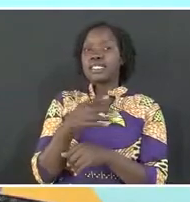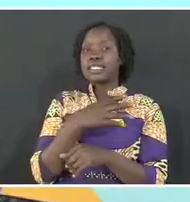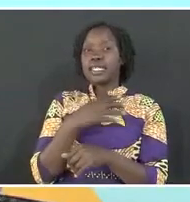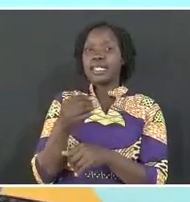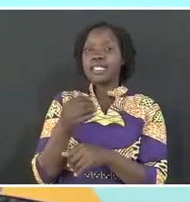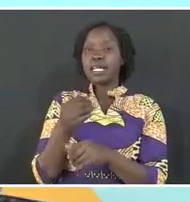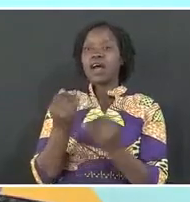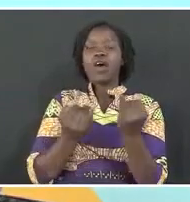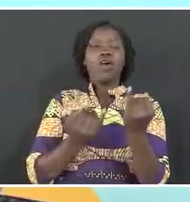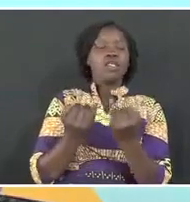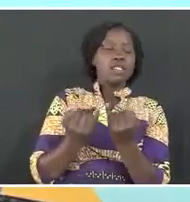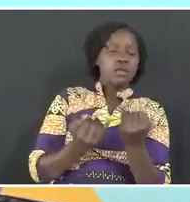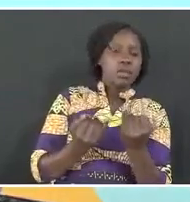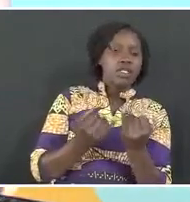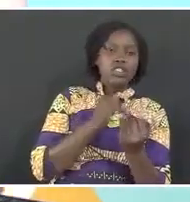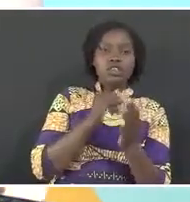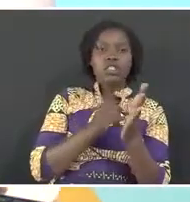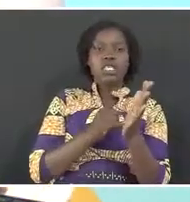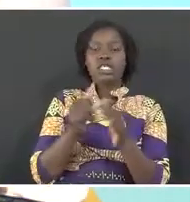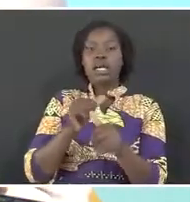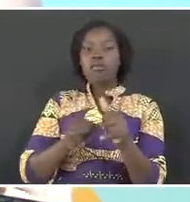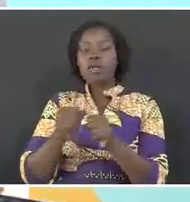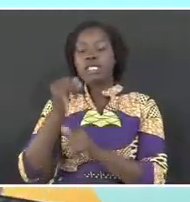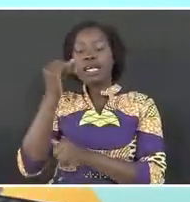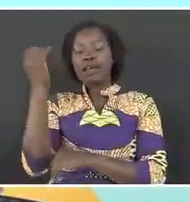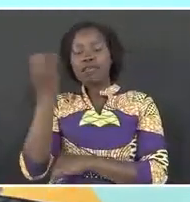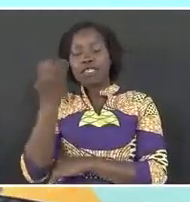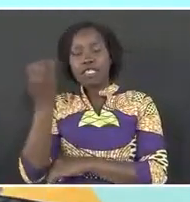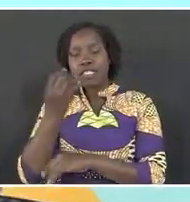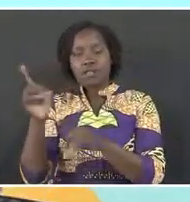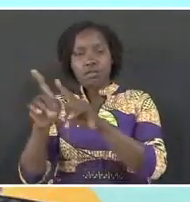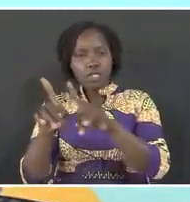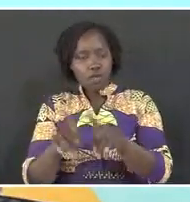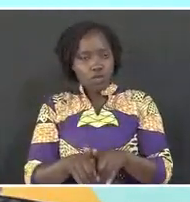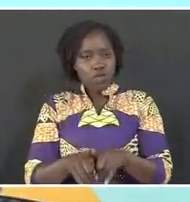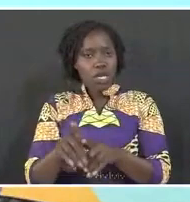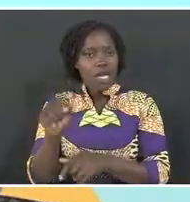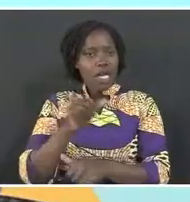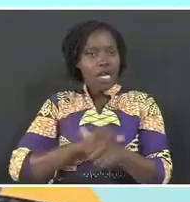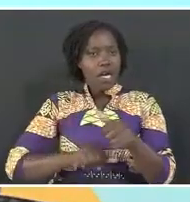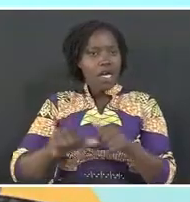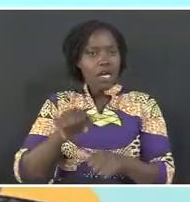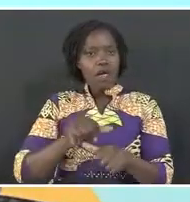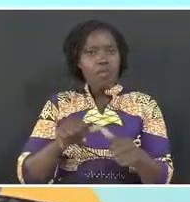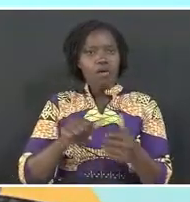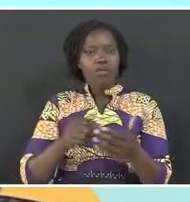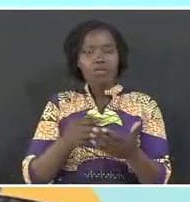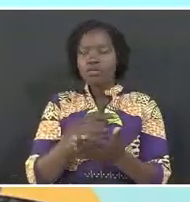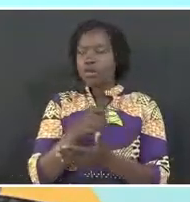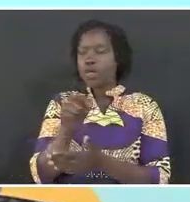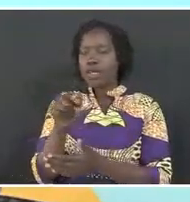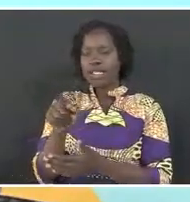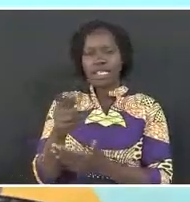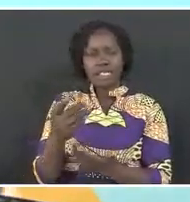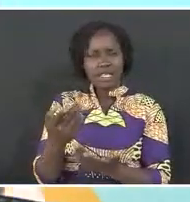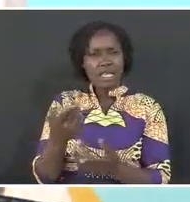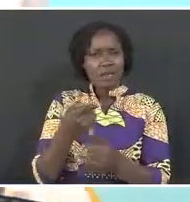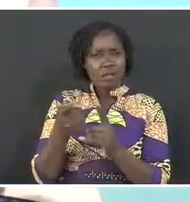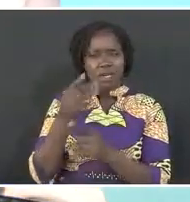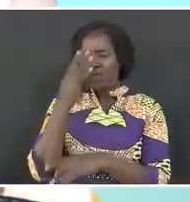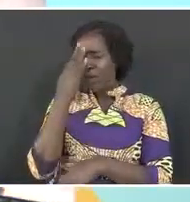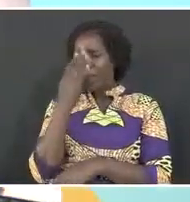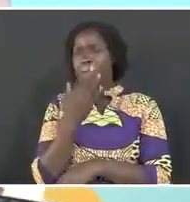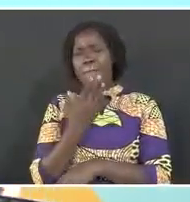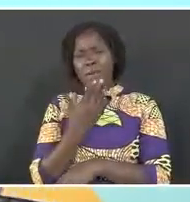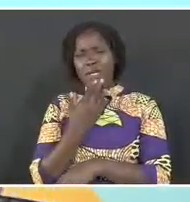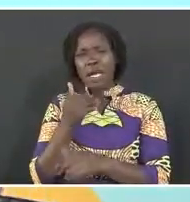our Sabbath is not just about evangelism. It's also about church planting. But we may wonder, what